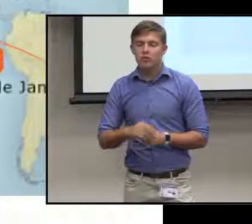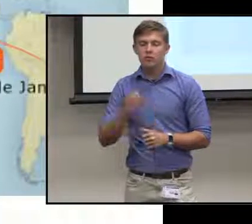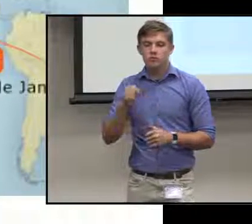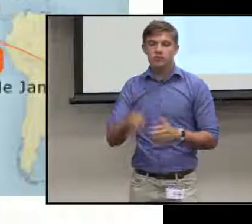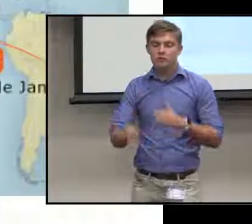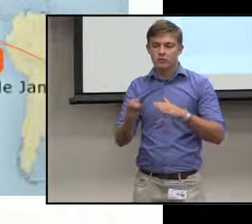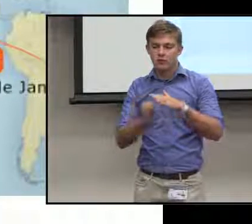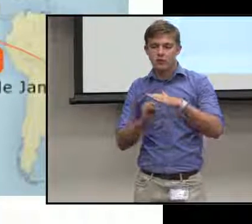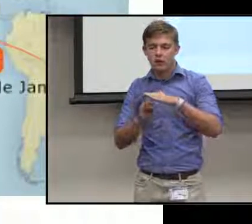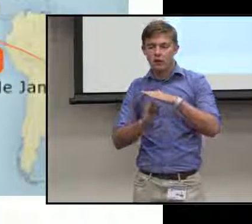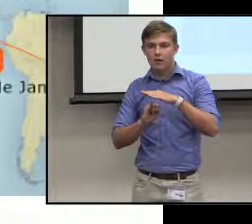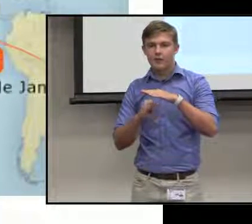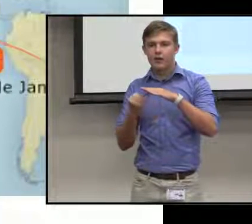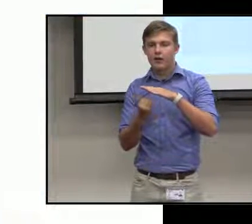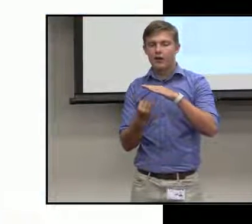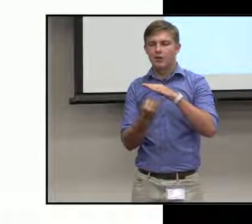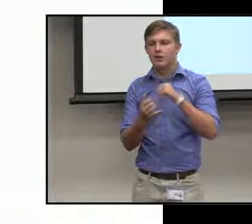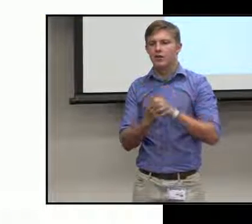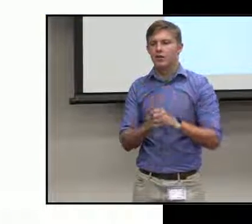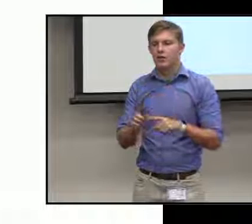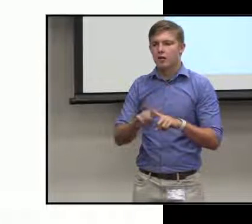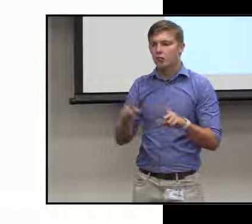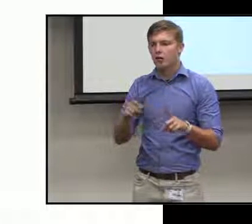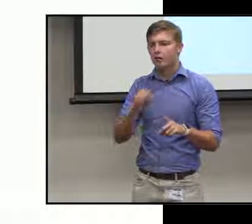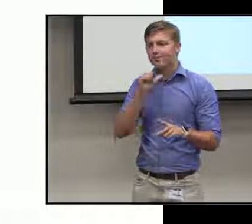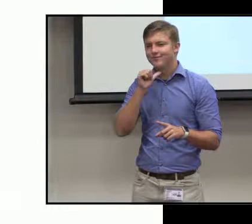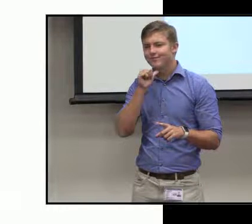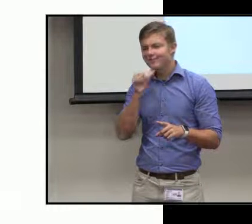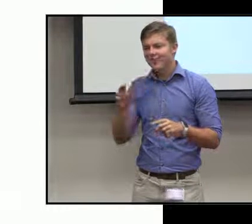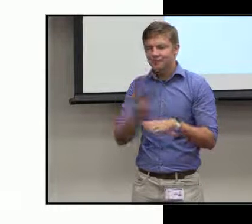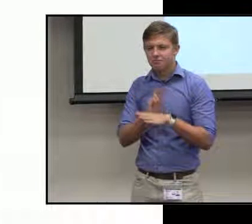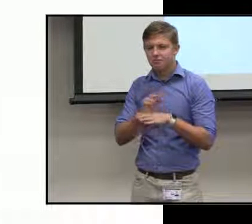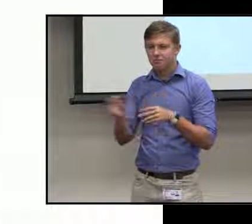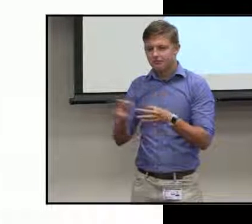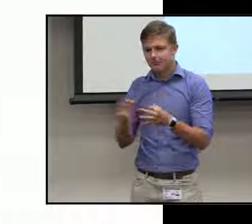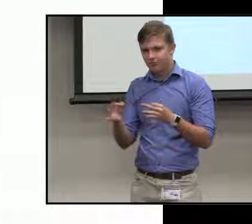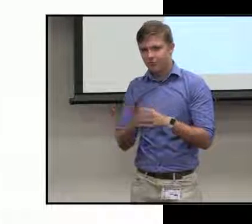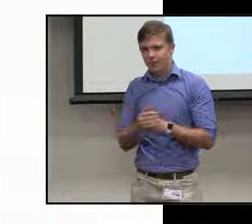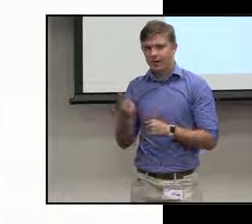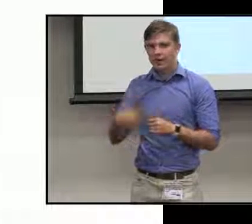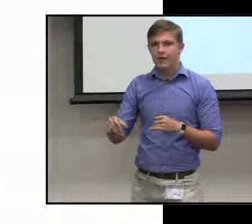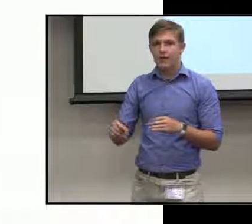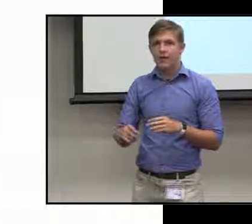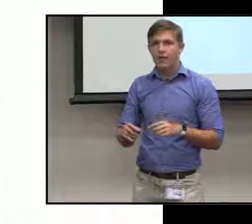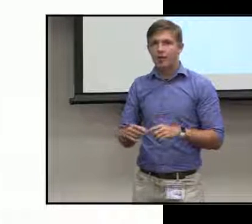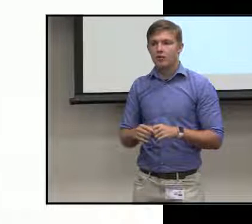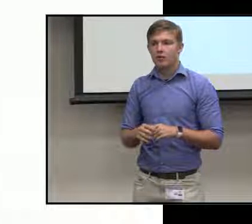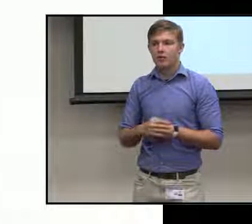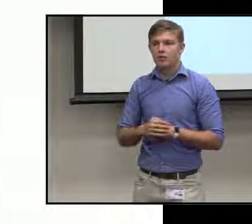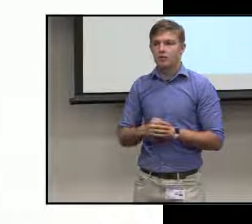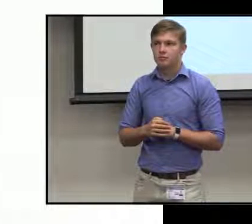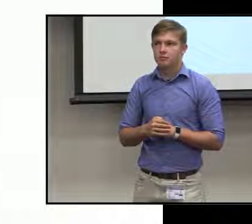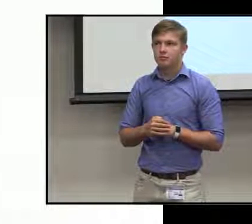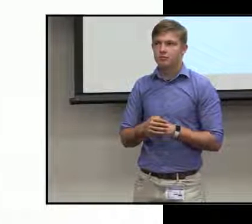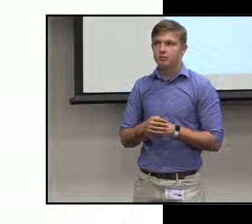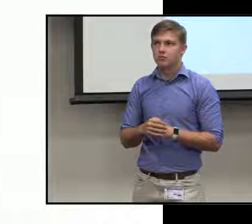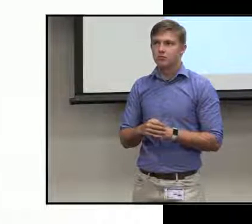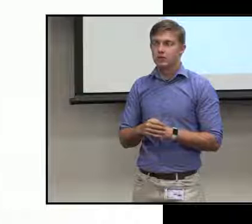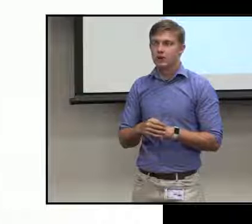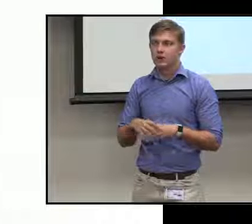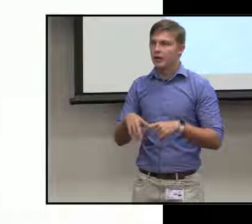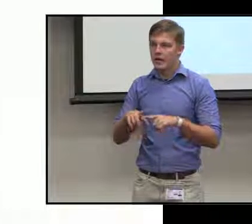really that's not what I would use to describe them. I would say they are independent and